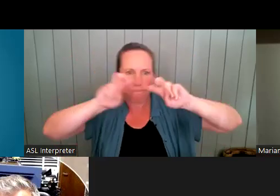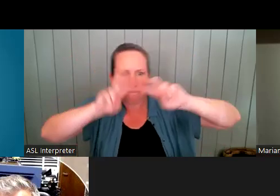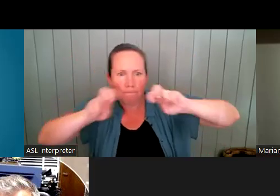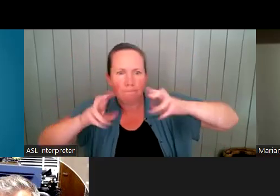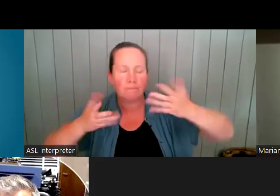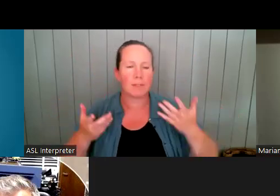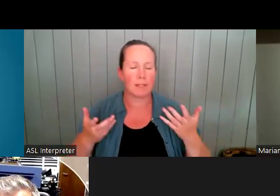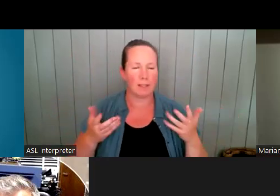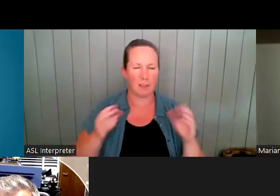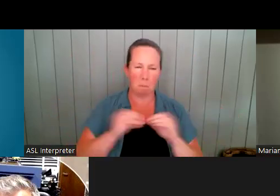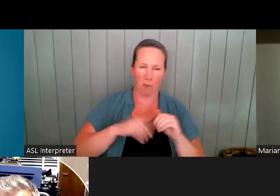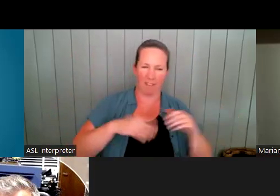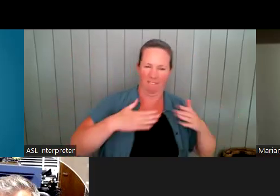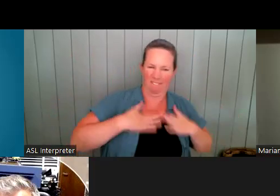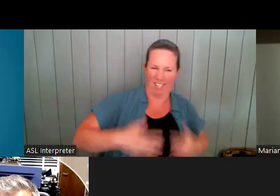than the physical activity.